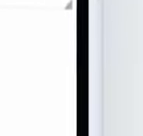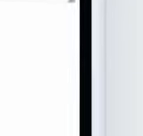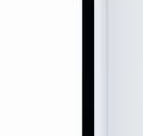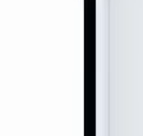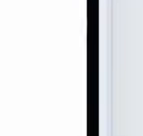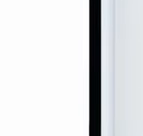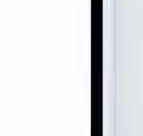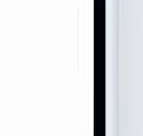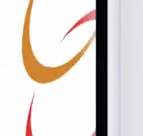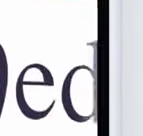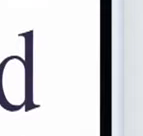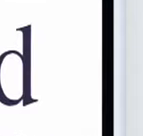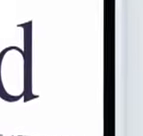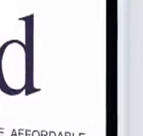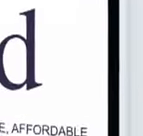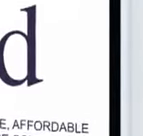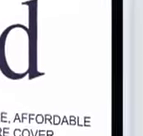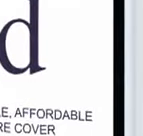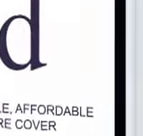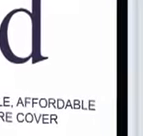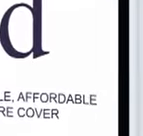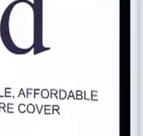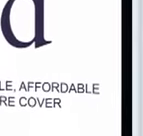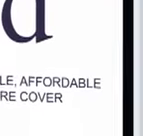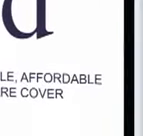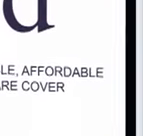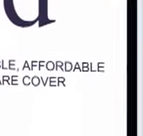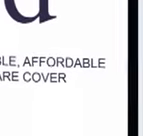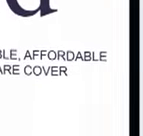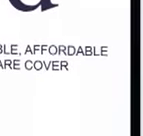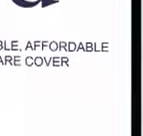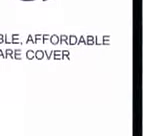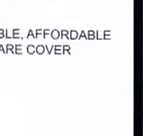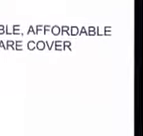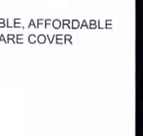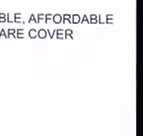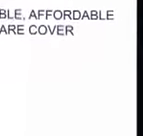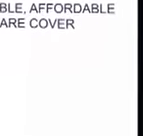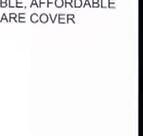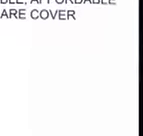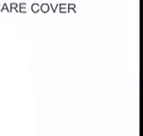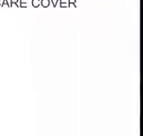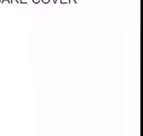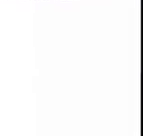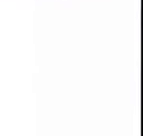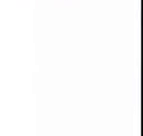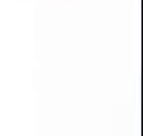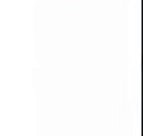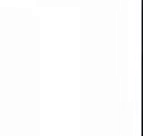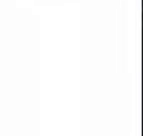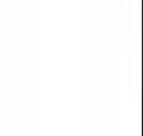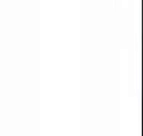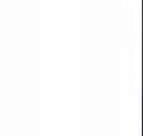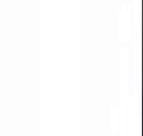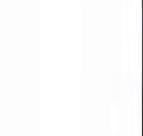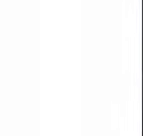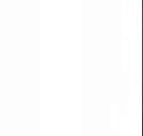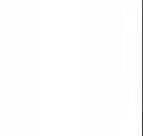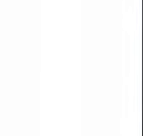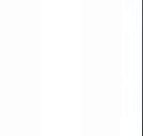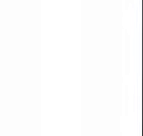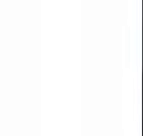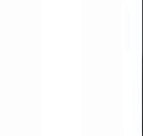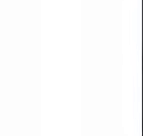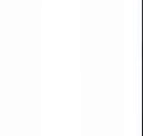Enter your cell phone number or email that is already registered with Swazimed system. Swazimed, dependable, affordable healthcare